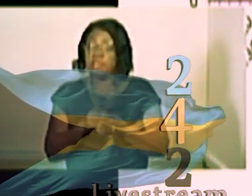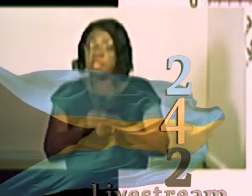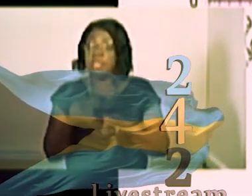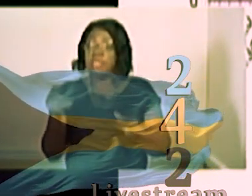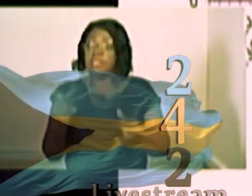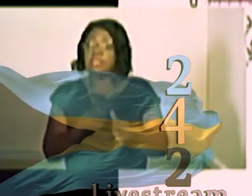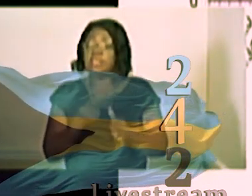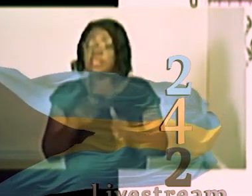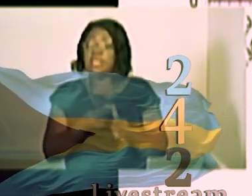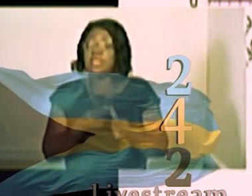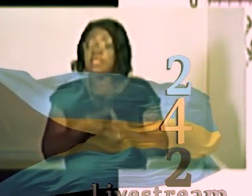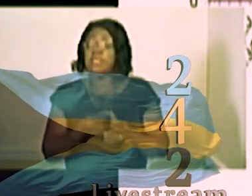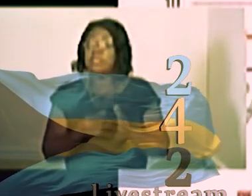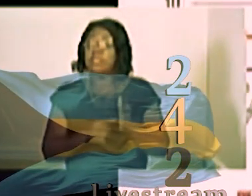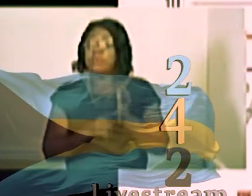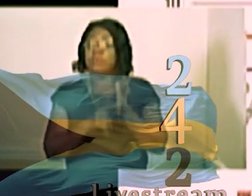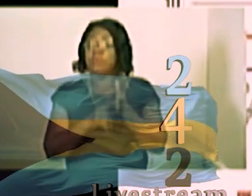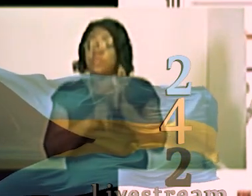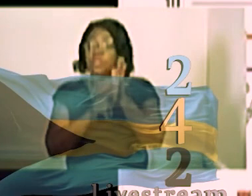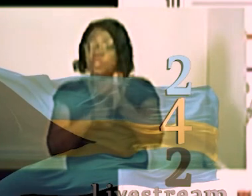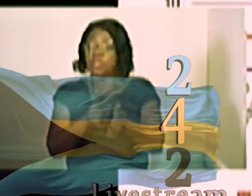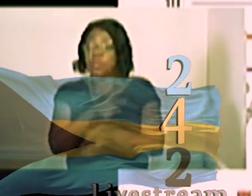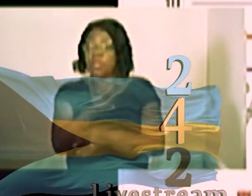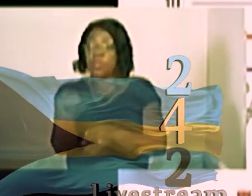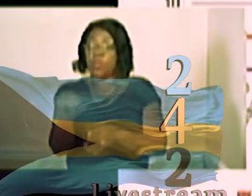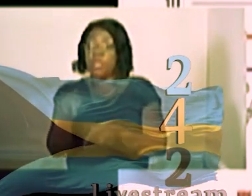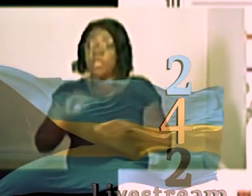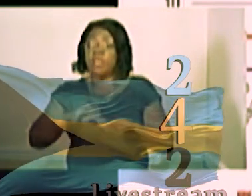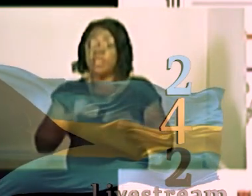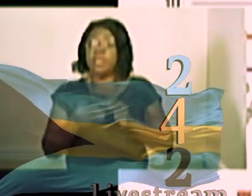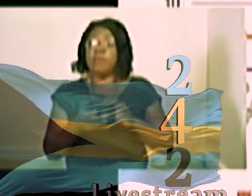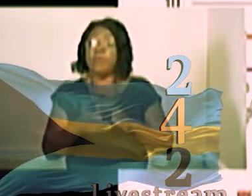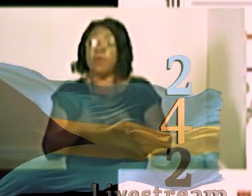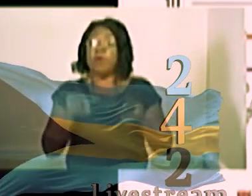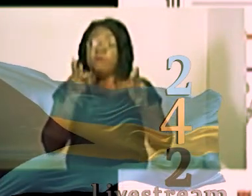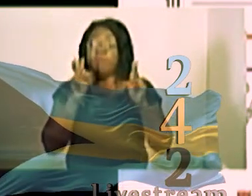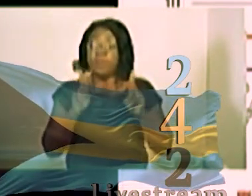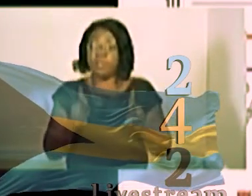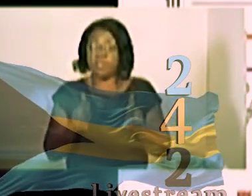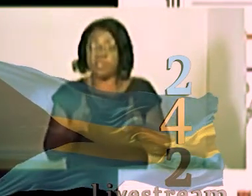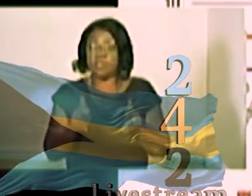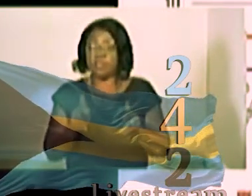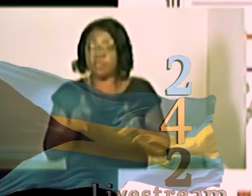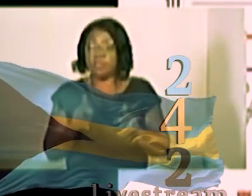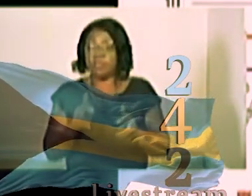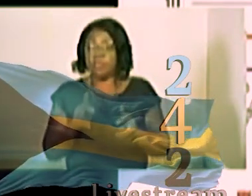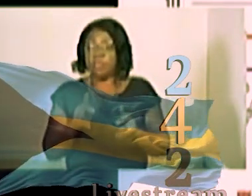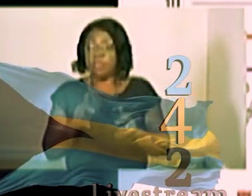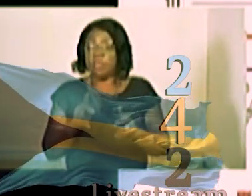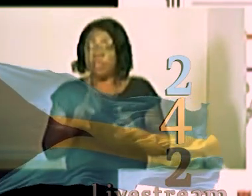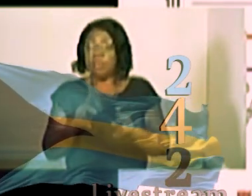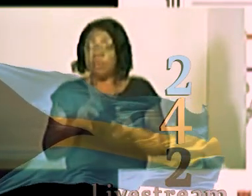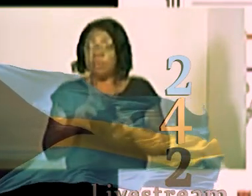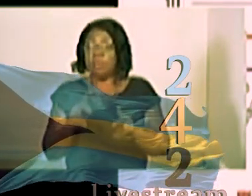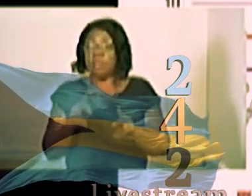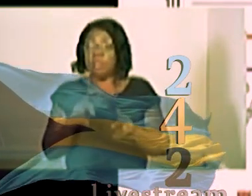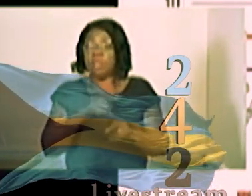The second slide shows you the cumulative number of cases, and that